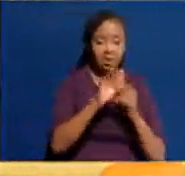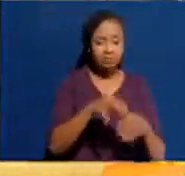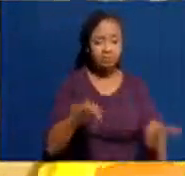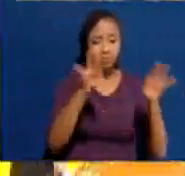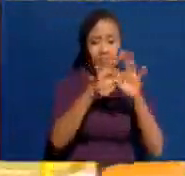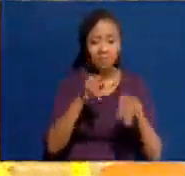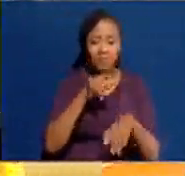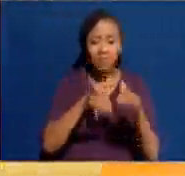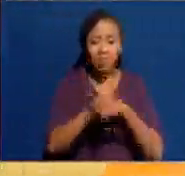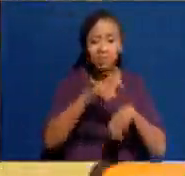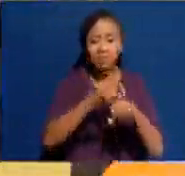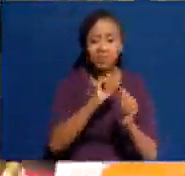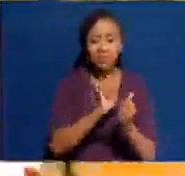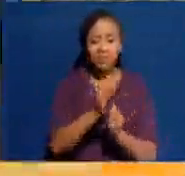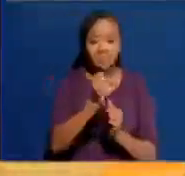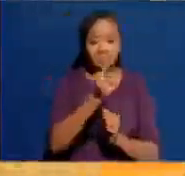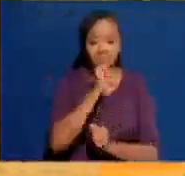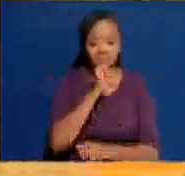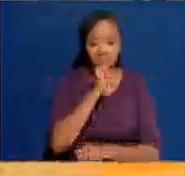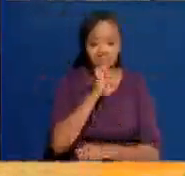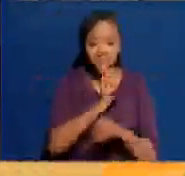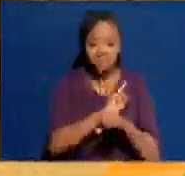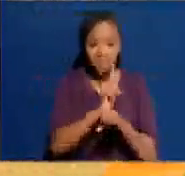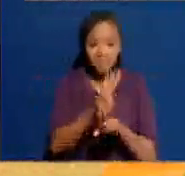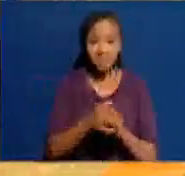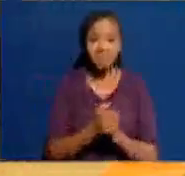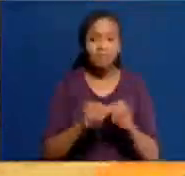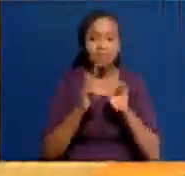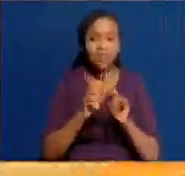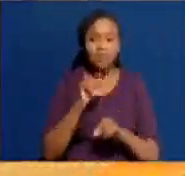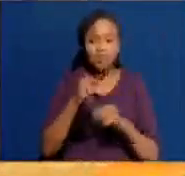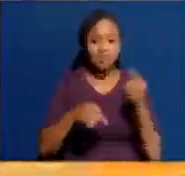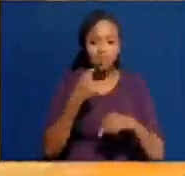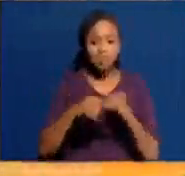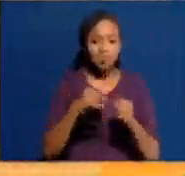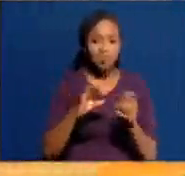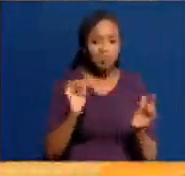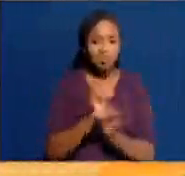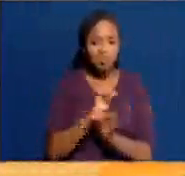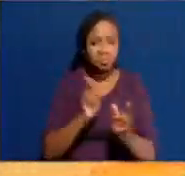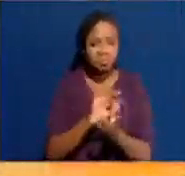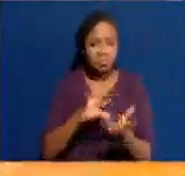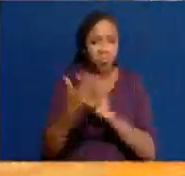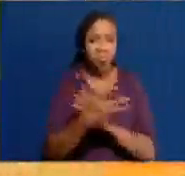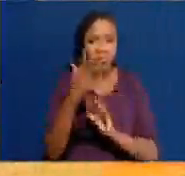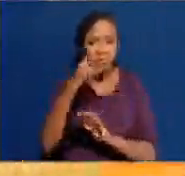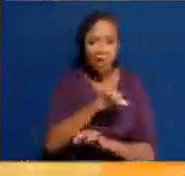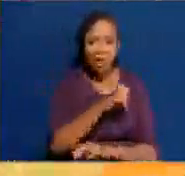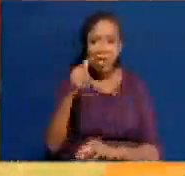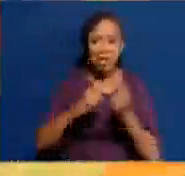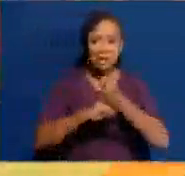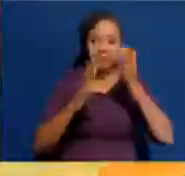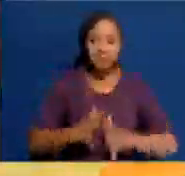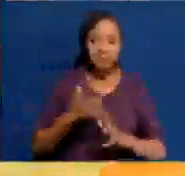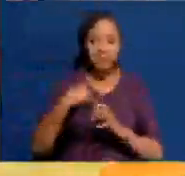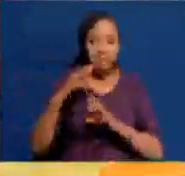minute of the match through Kevin Otile. The tension-packed match descended into chaos as rival fans hurled missiles at